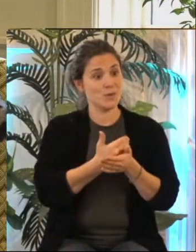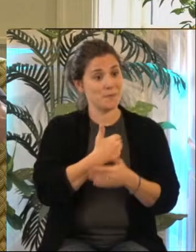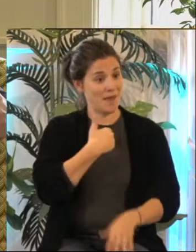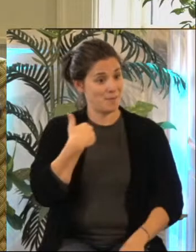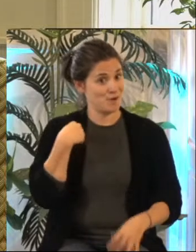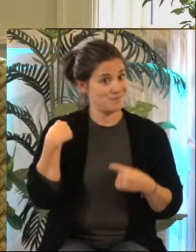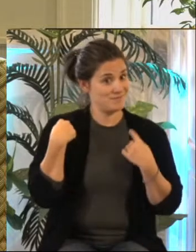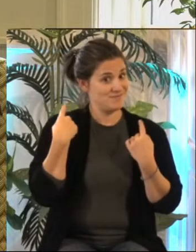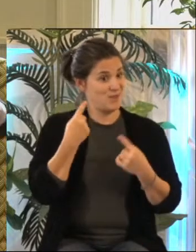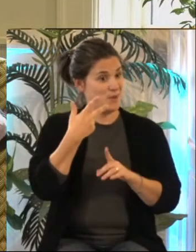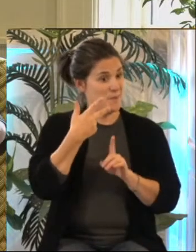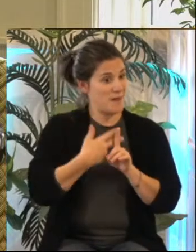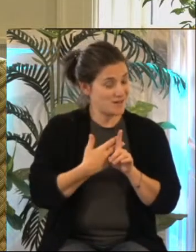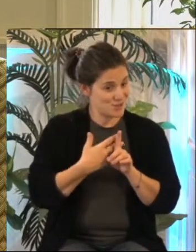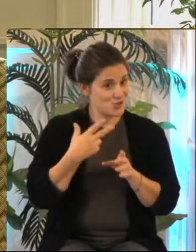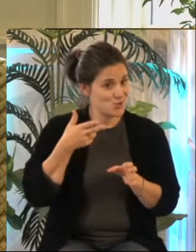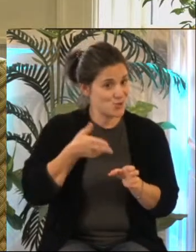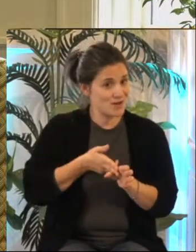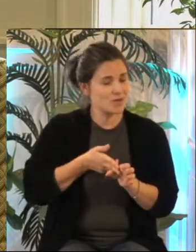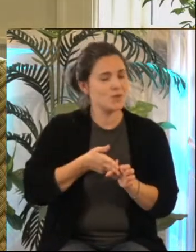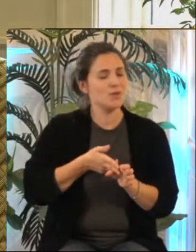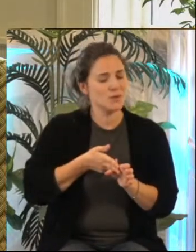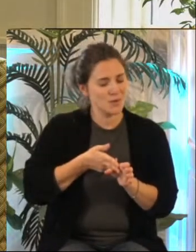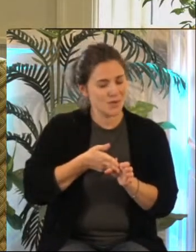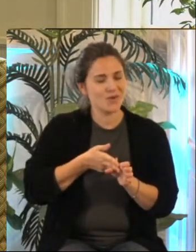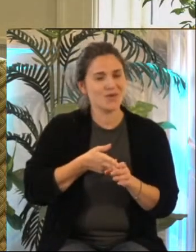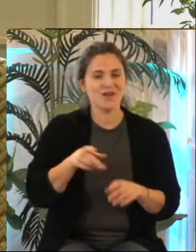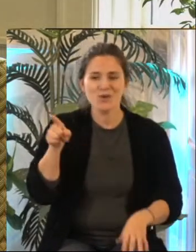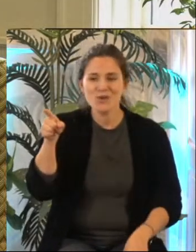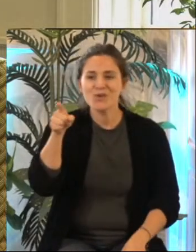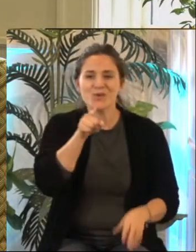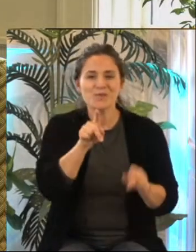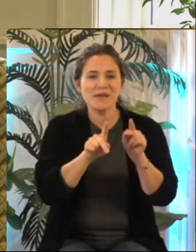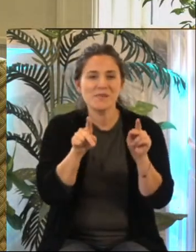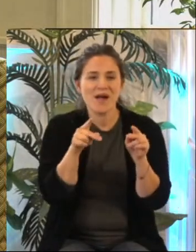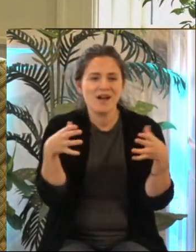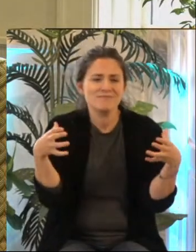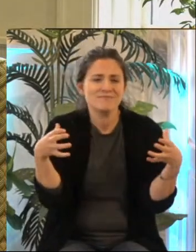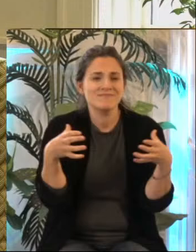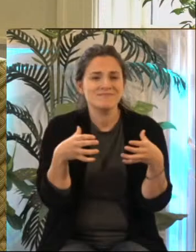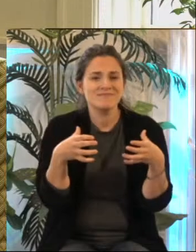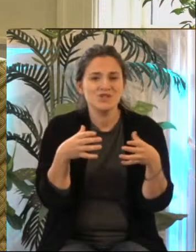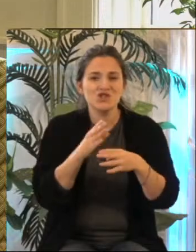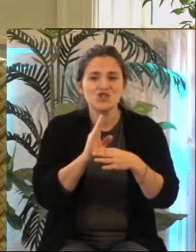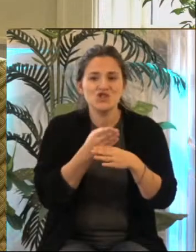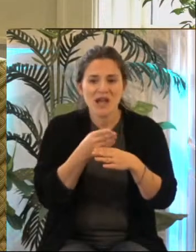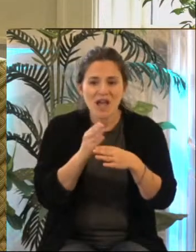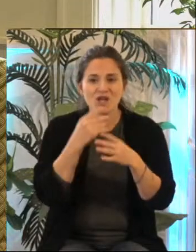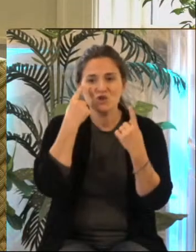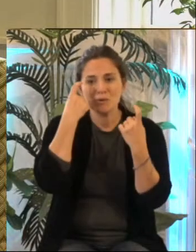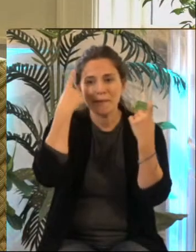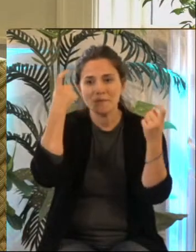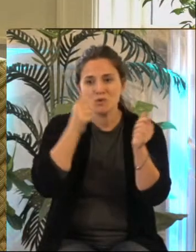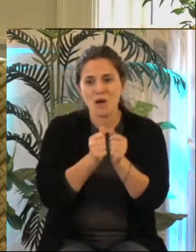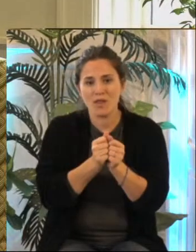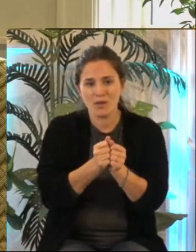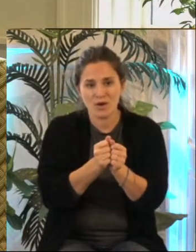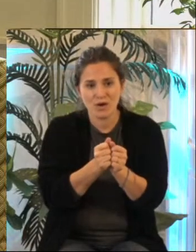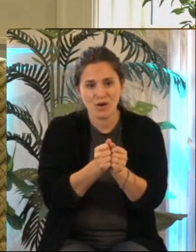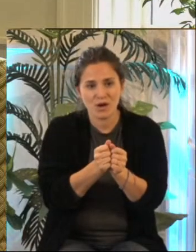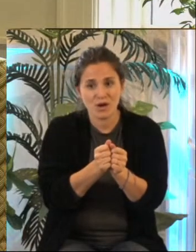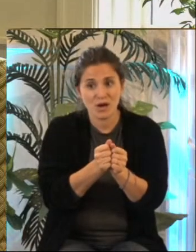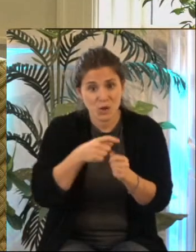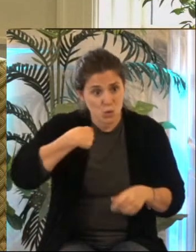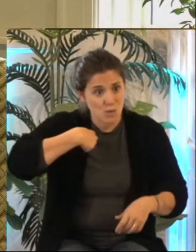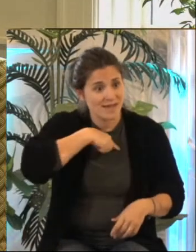We are surrounding ourselves with people who share a similar dream so that we can together manifest a